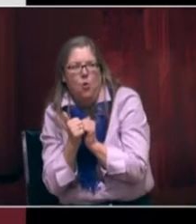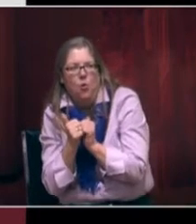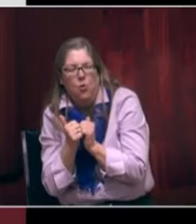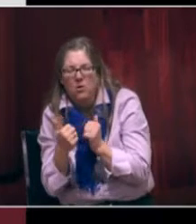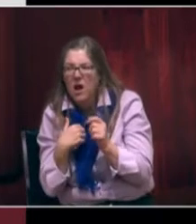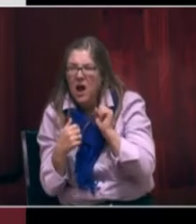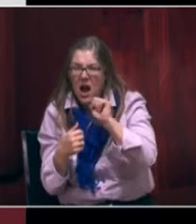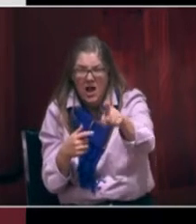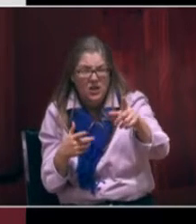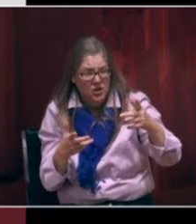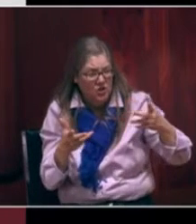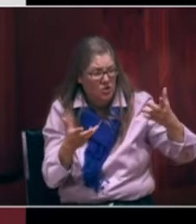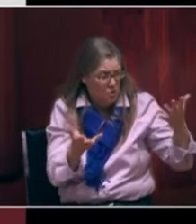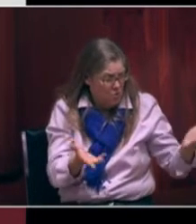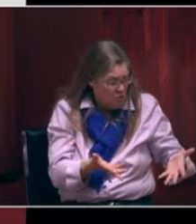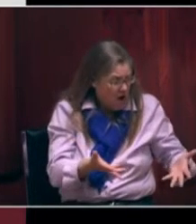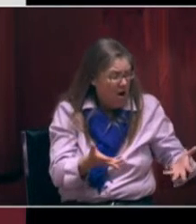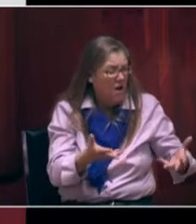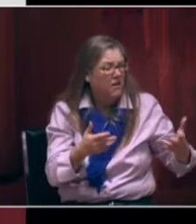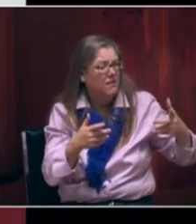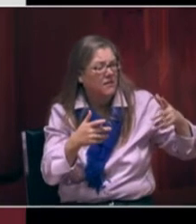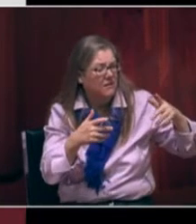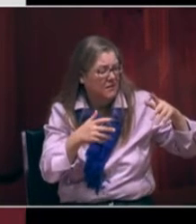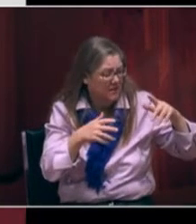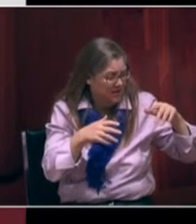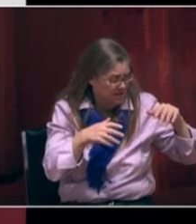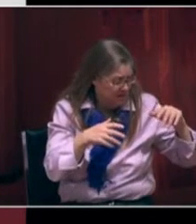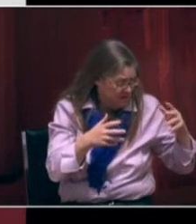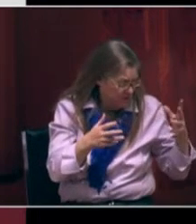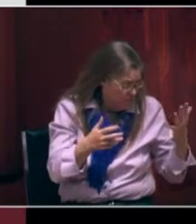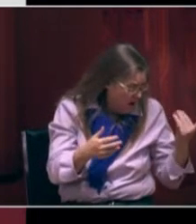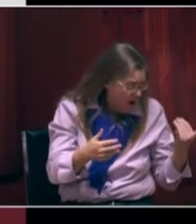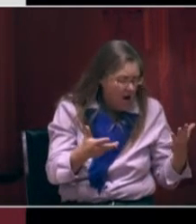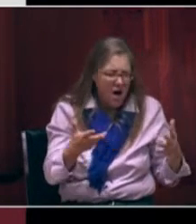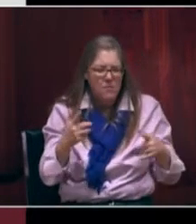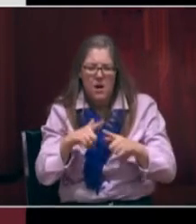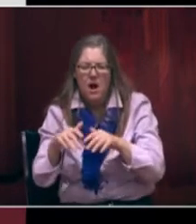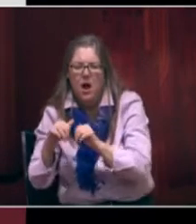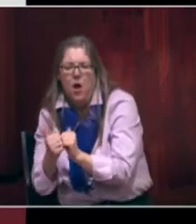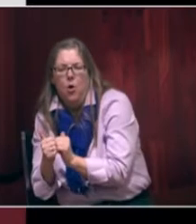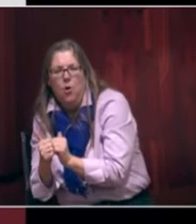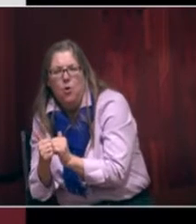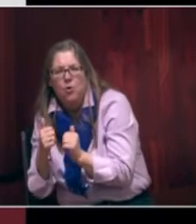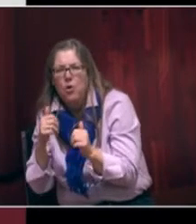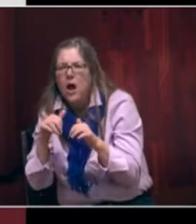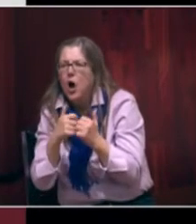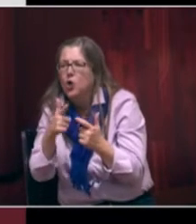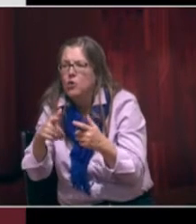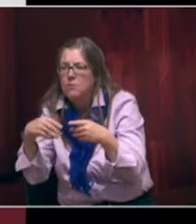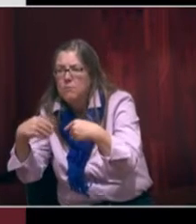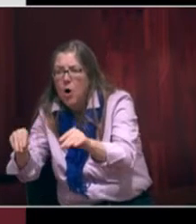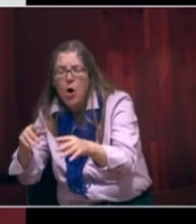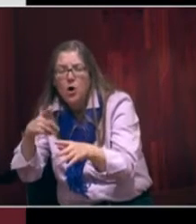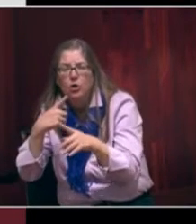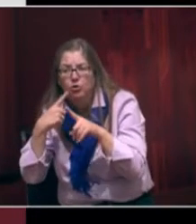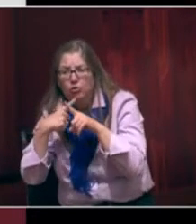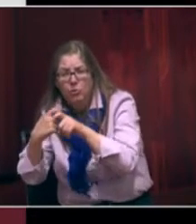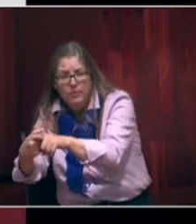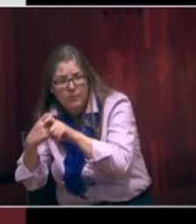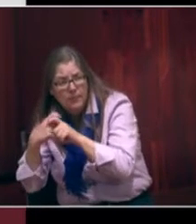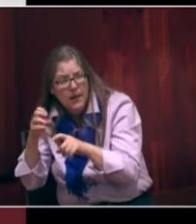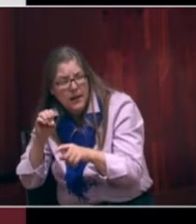how. Everything from how do you currently destroy this information? What do you mark it like? How do you share it? Do you encrypt it through email? These